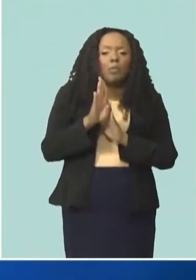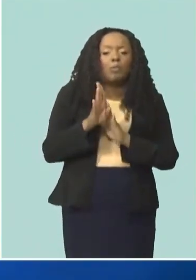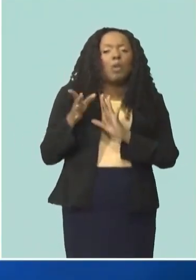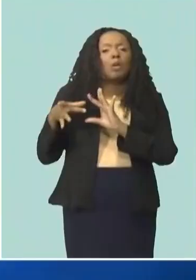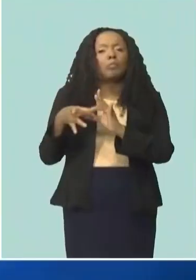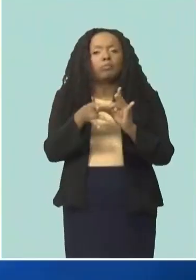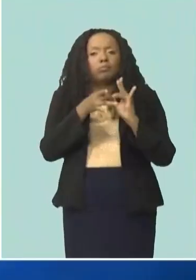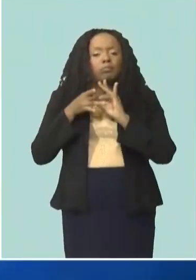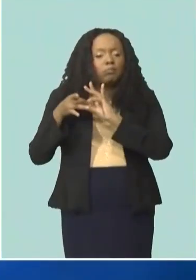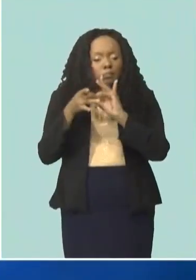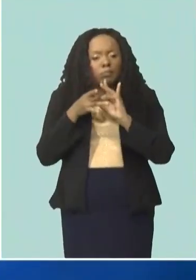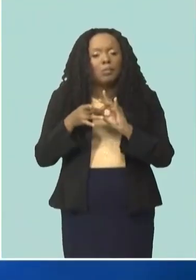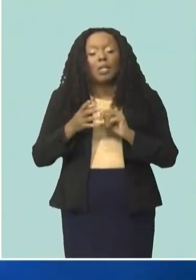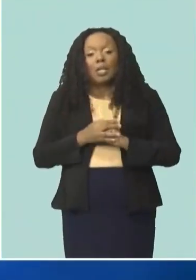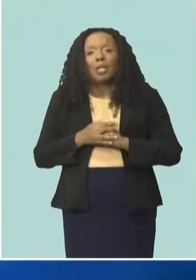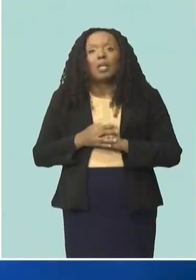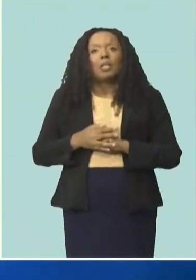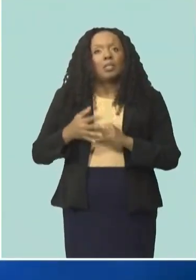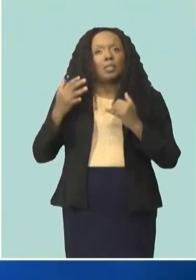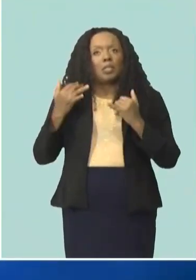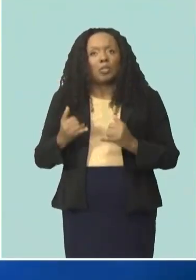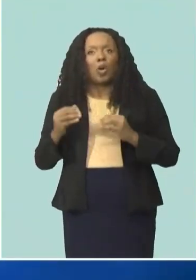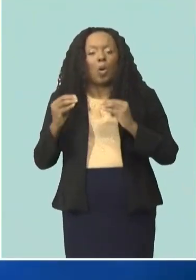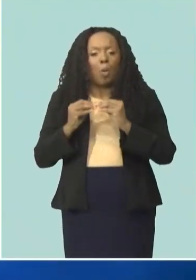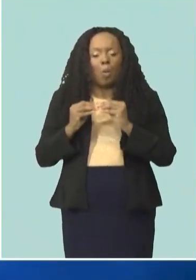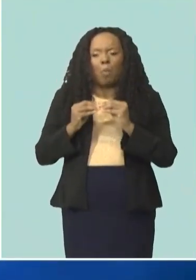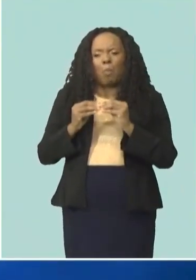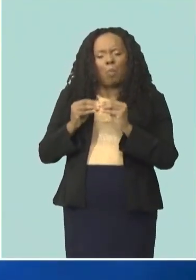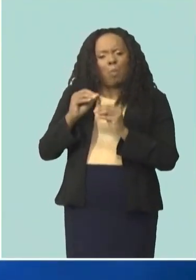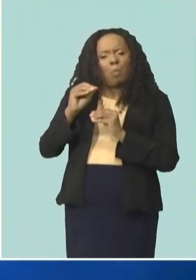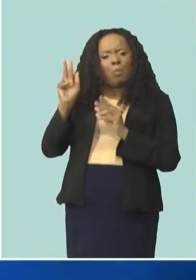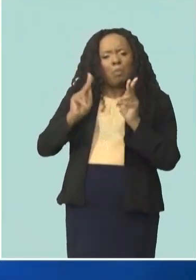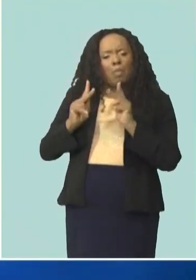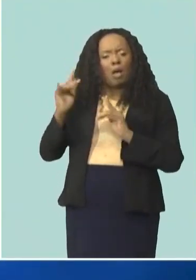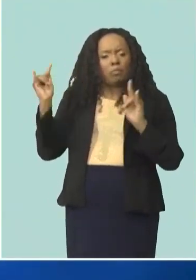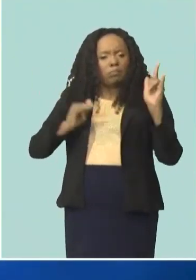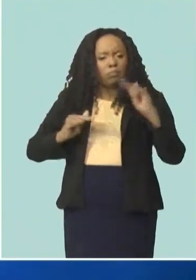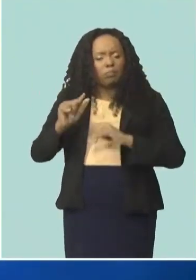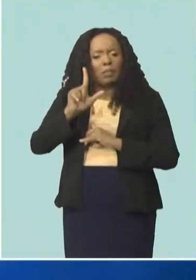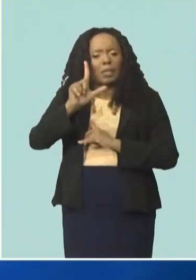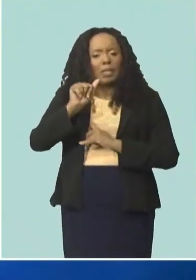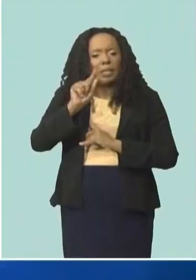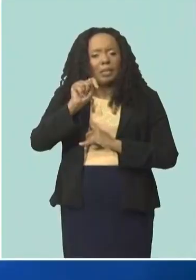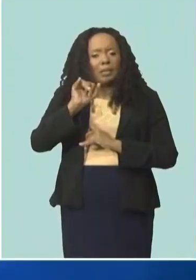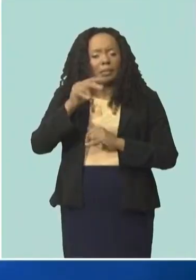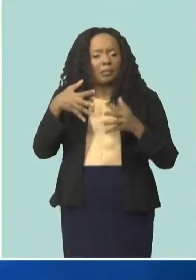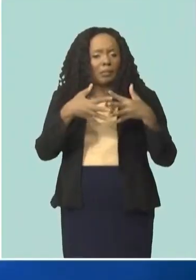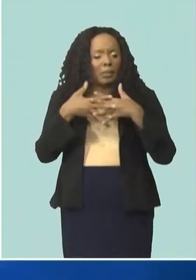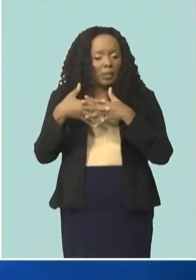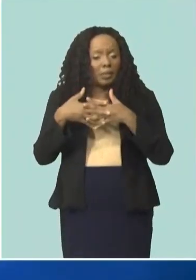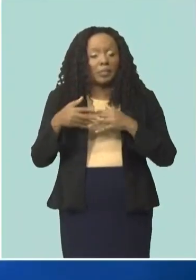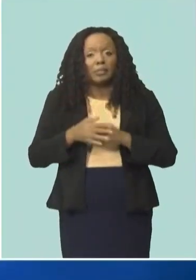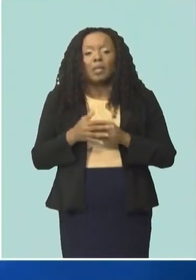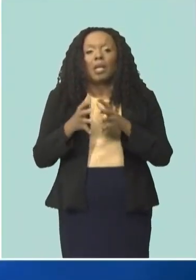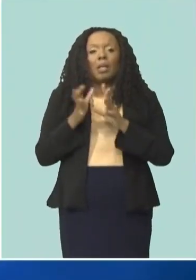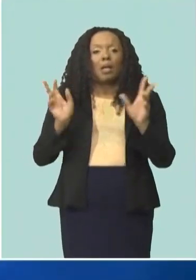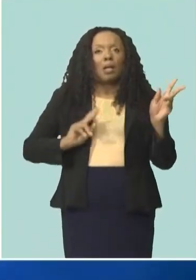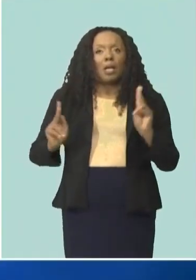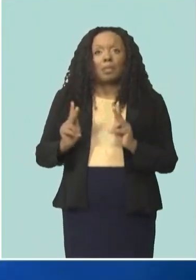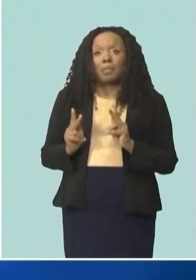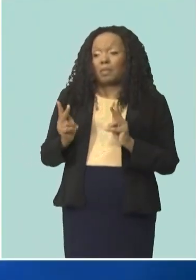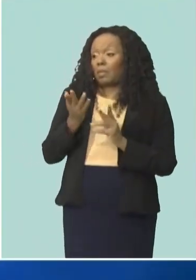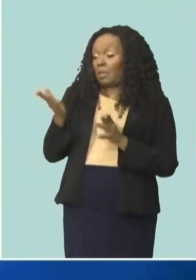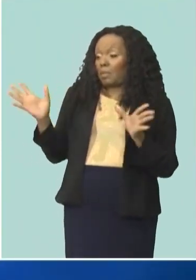capacity continues to expand with growing interest from the Latin American market. He told hotel and industry stakeholders